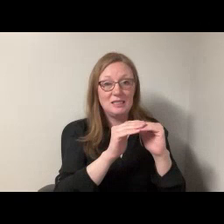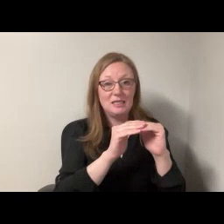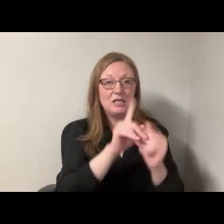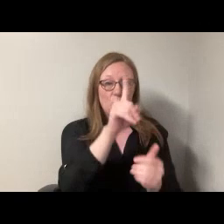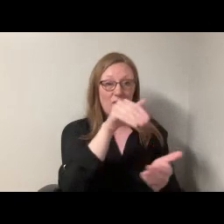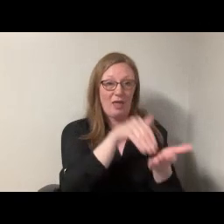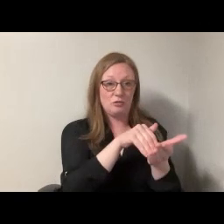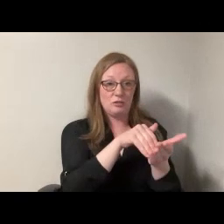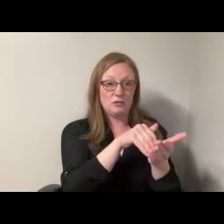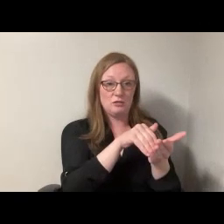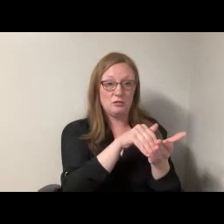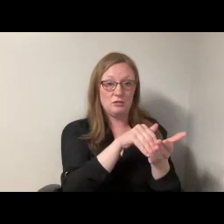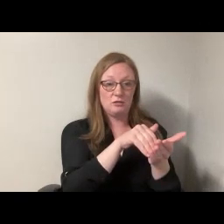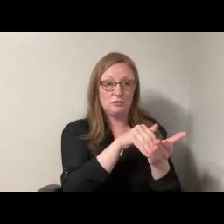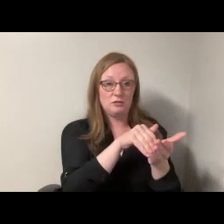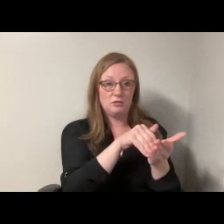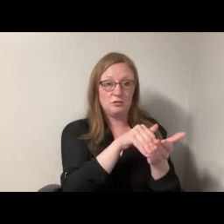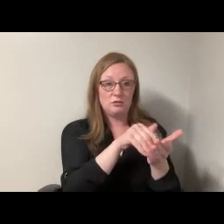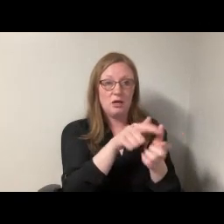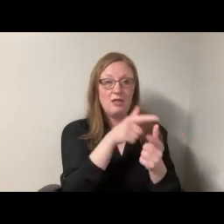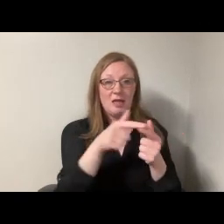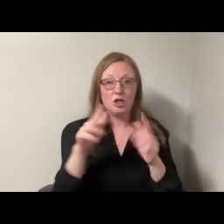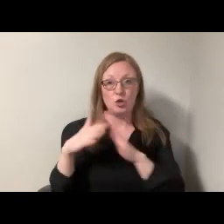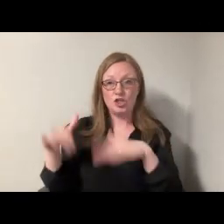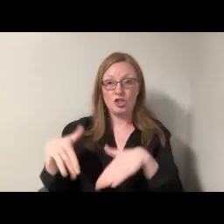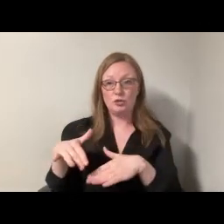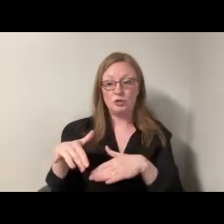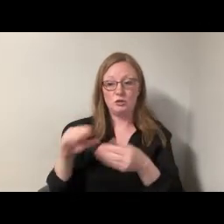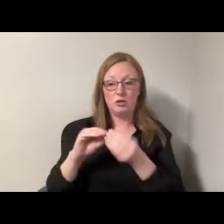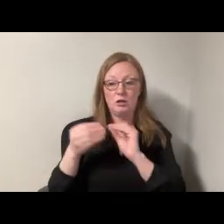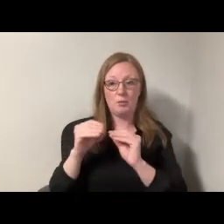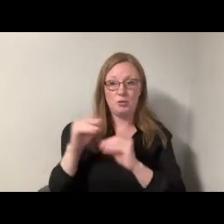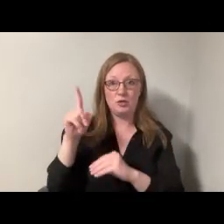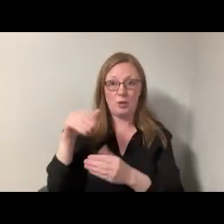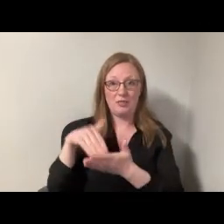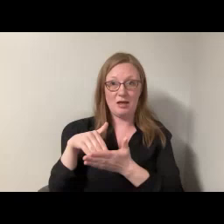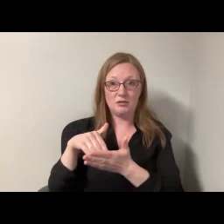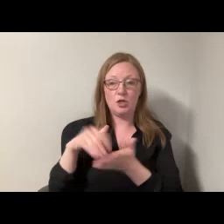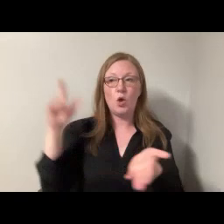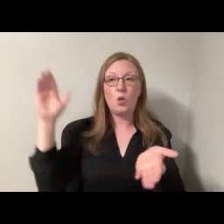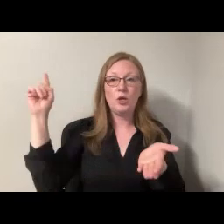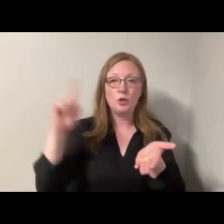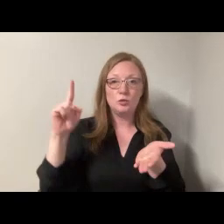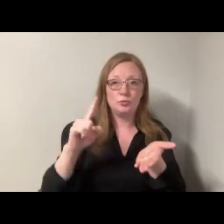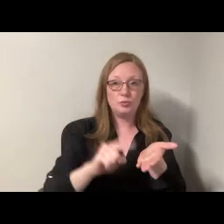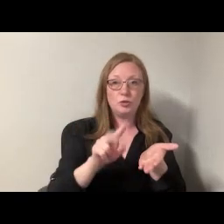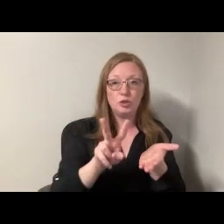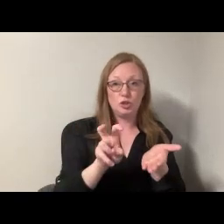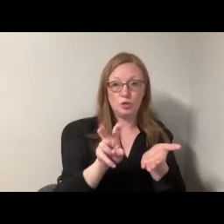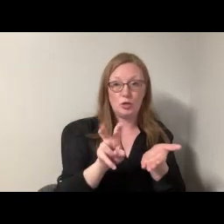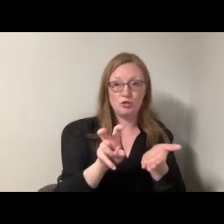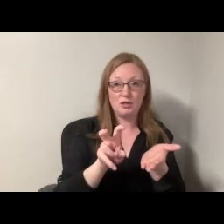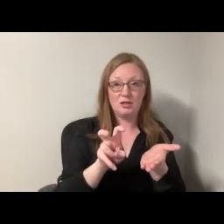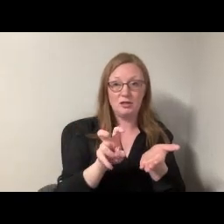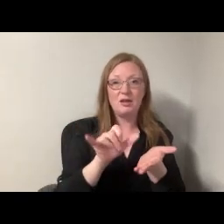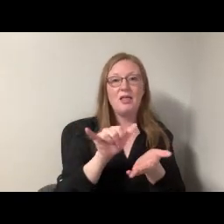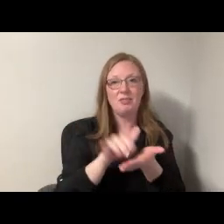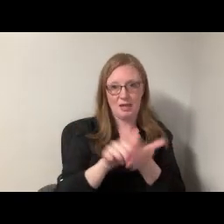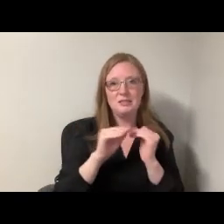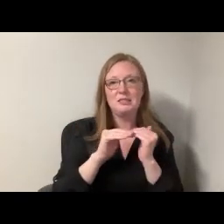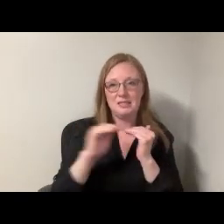1,000, your shelter population is 1,000. When it gets down to 200, that's when you're at